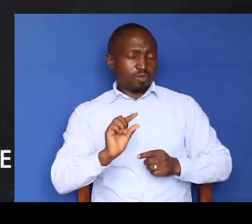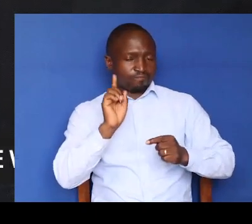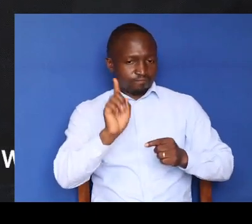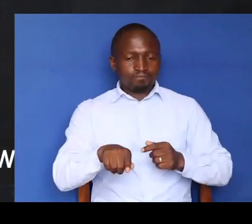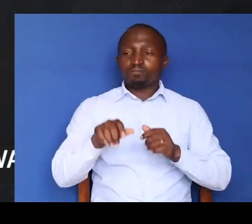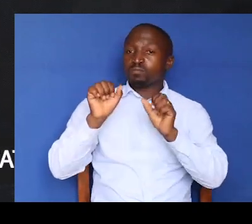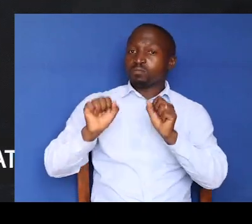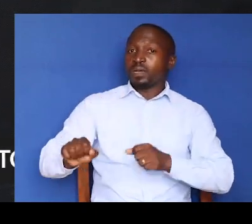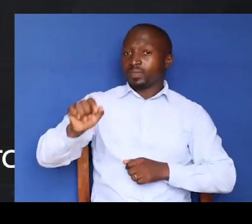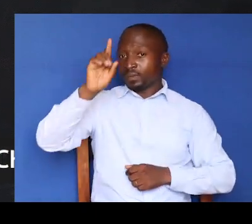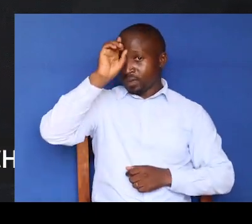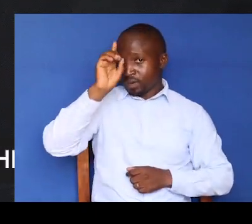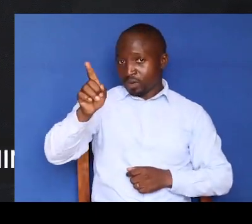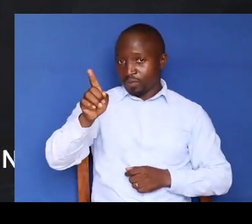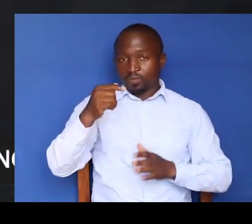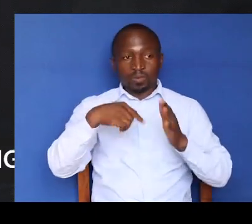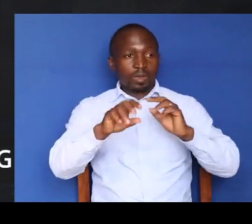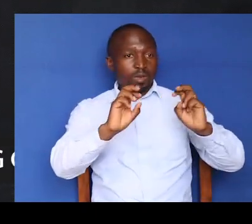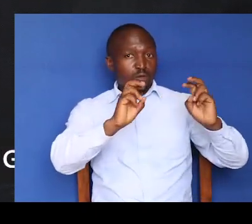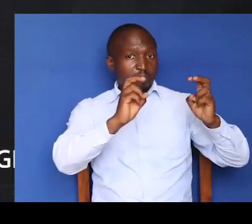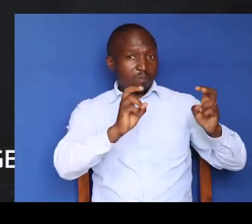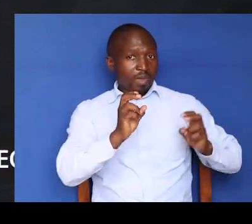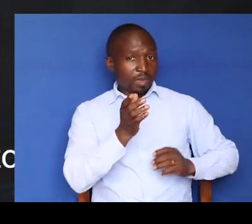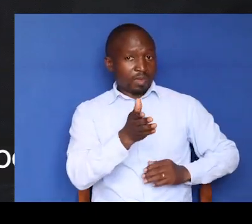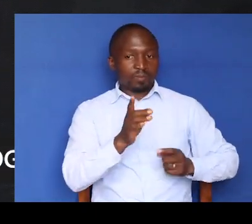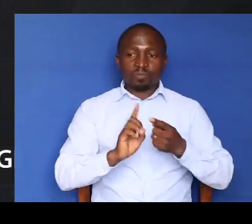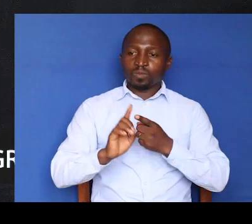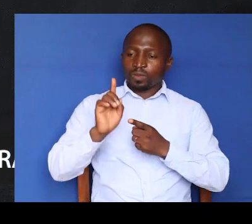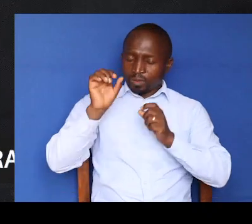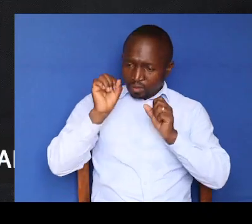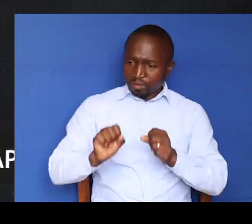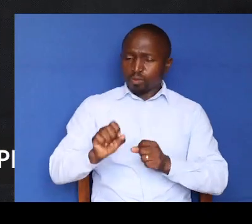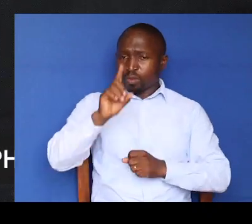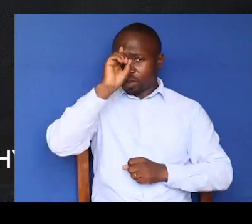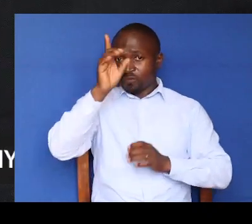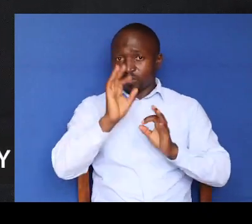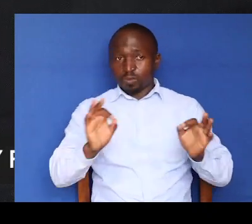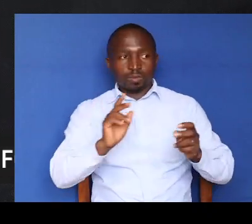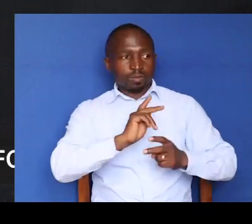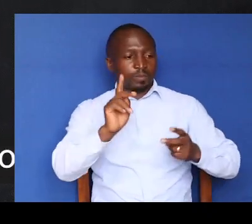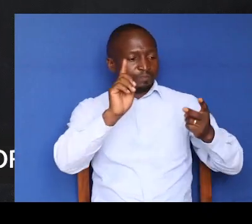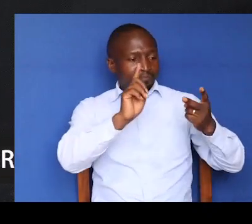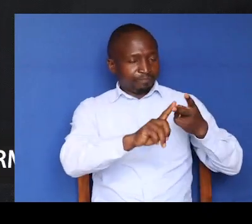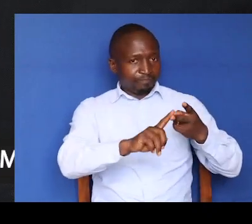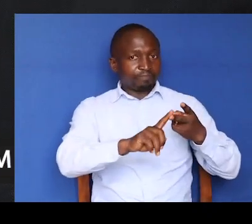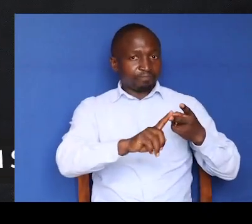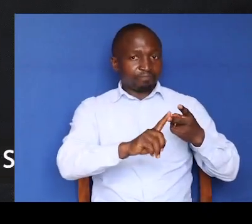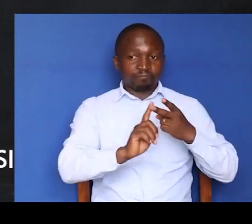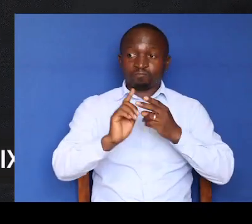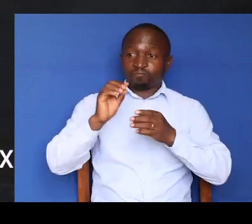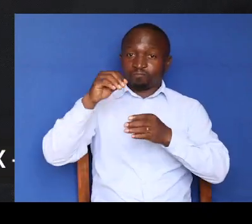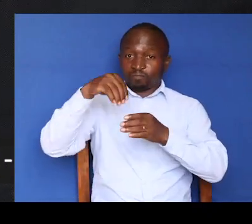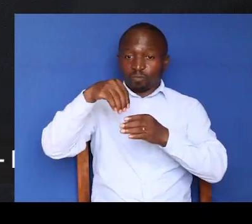understand. And those concepts will be well understood by taking into consideration